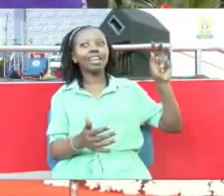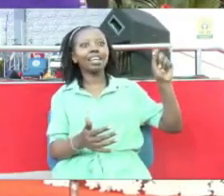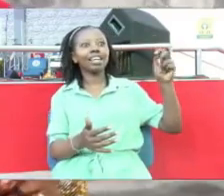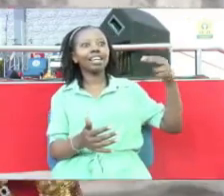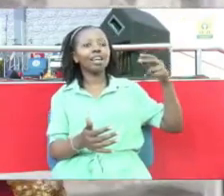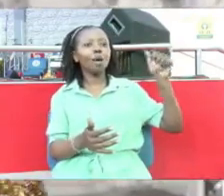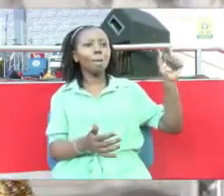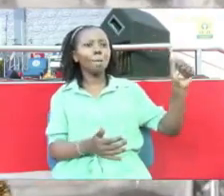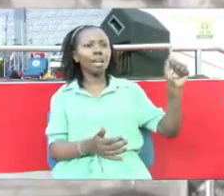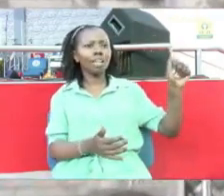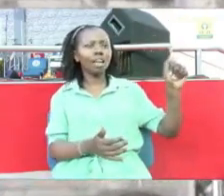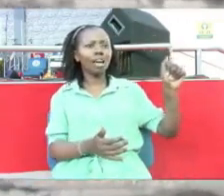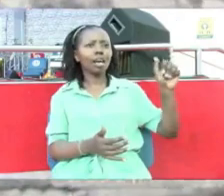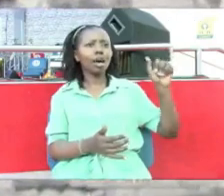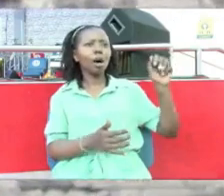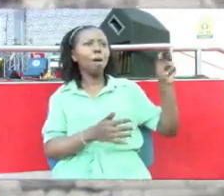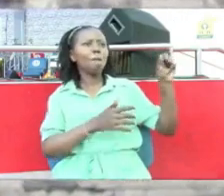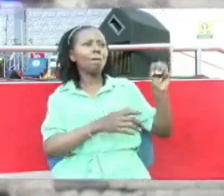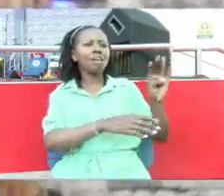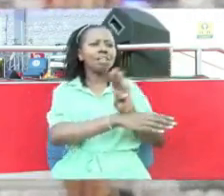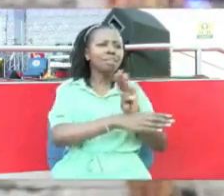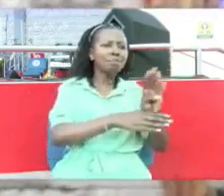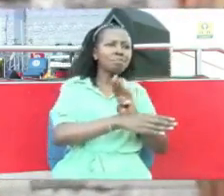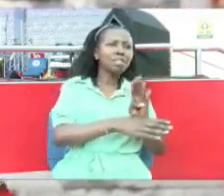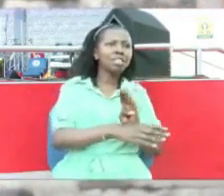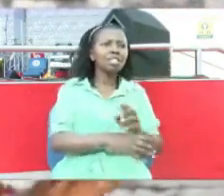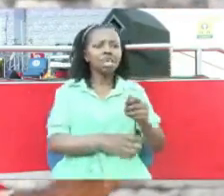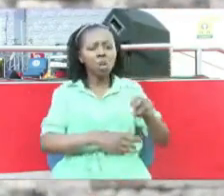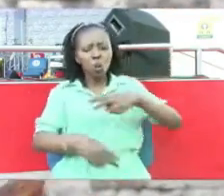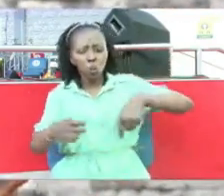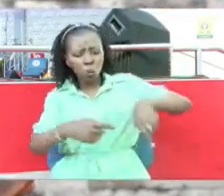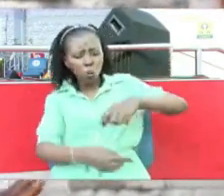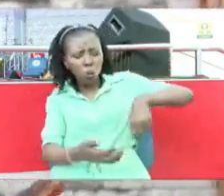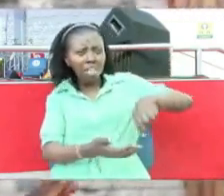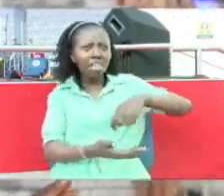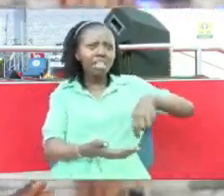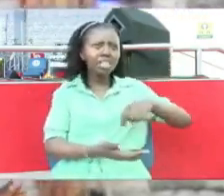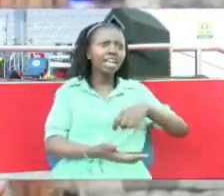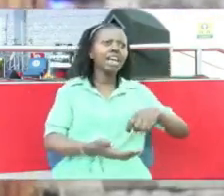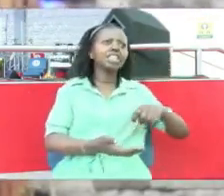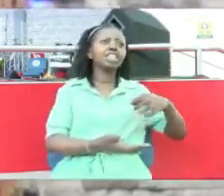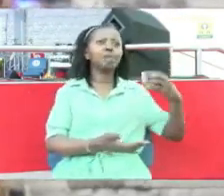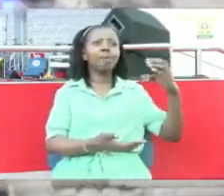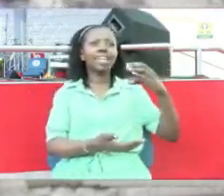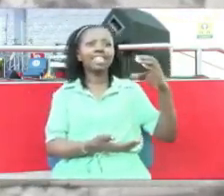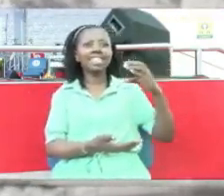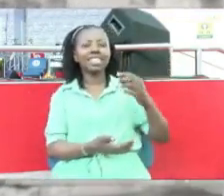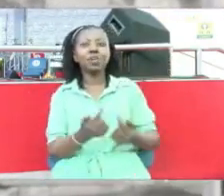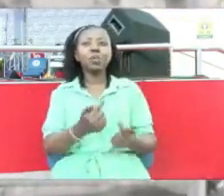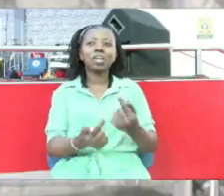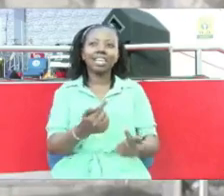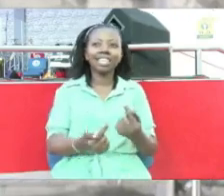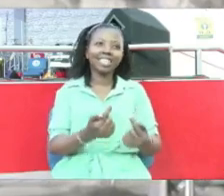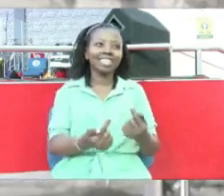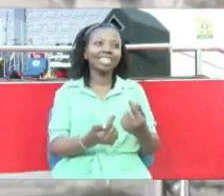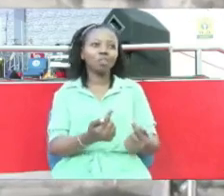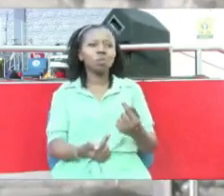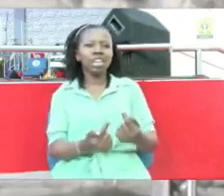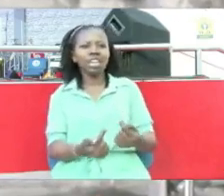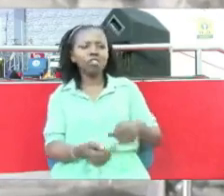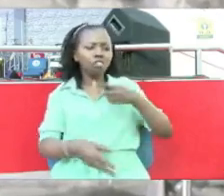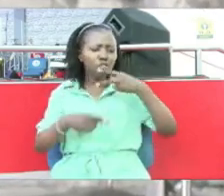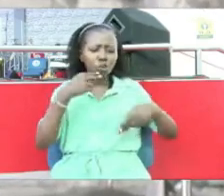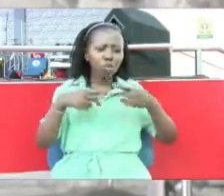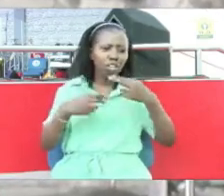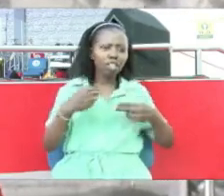Martha. Martha was busy making chapatis and stew in the kitchen. Martha alikuwa anatayarisha mlo pale jikoni.